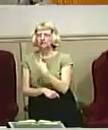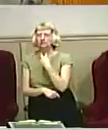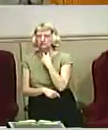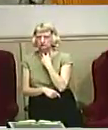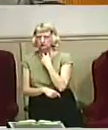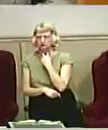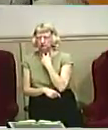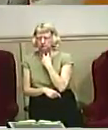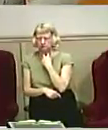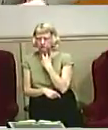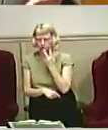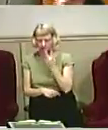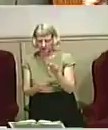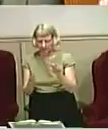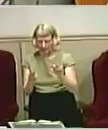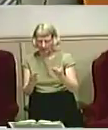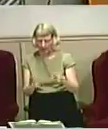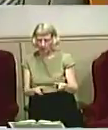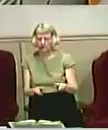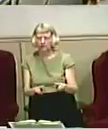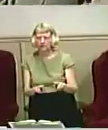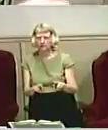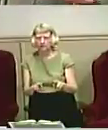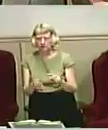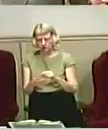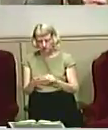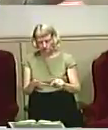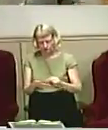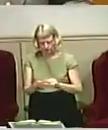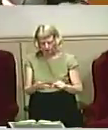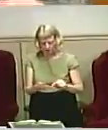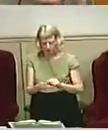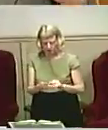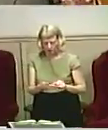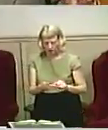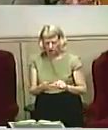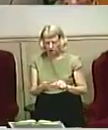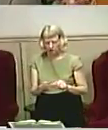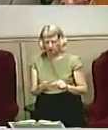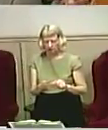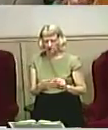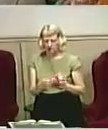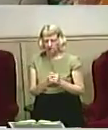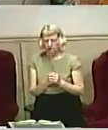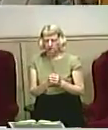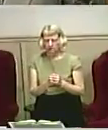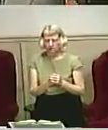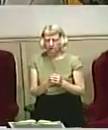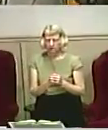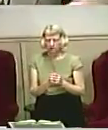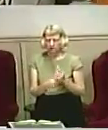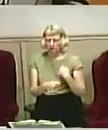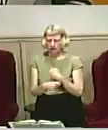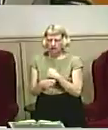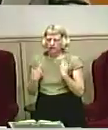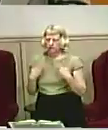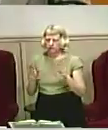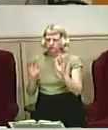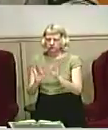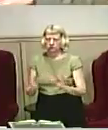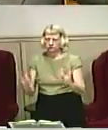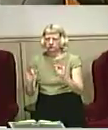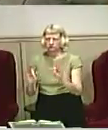what we see happening in these other verses prior to this, where we're shutting out mercy. There is no